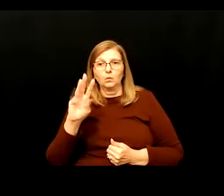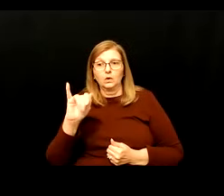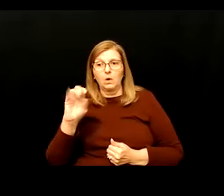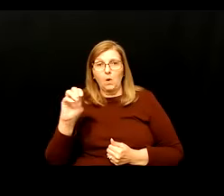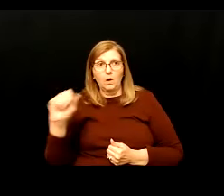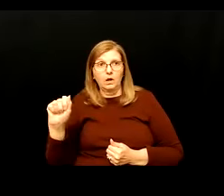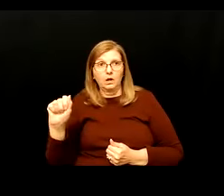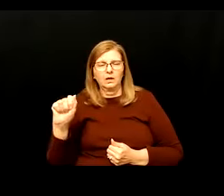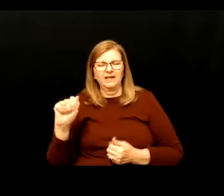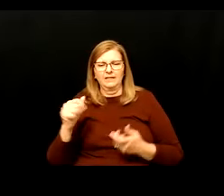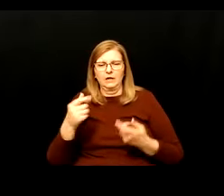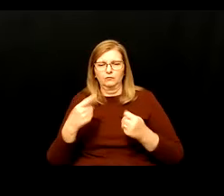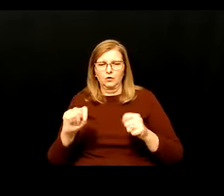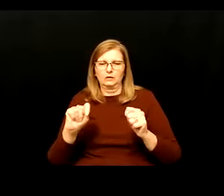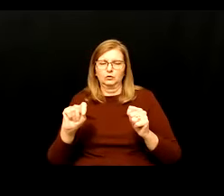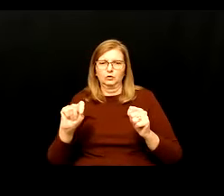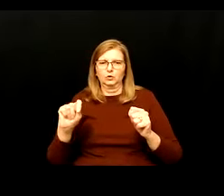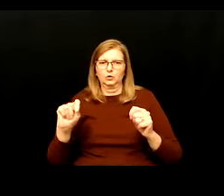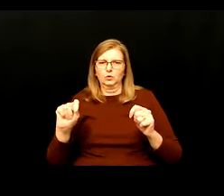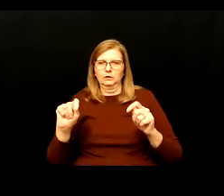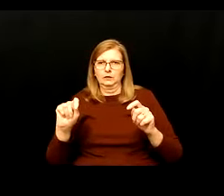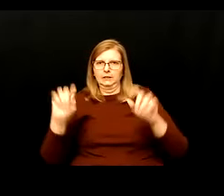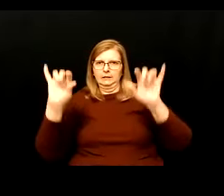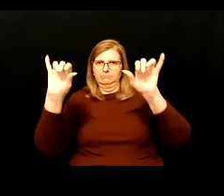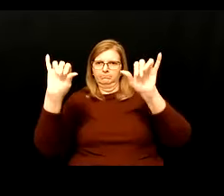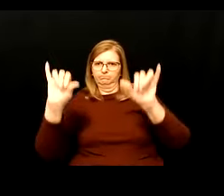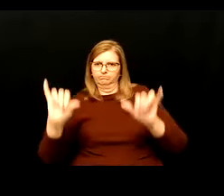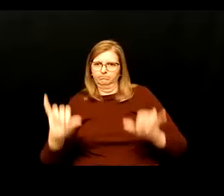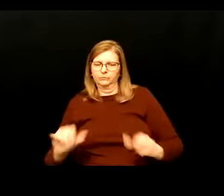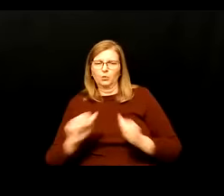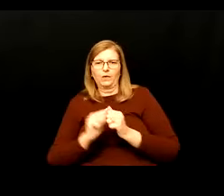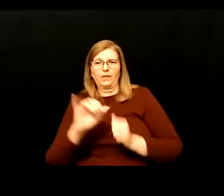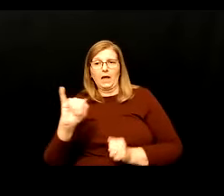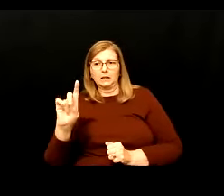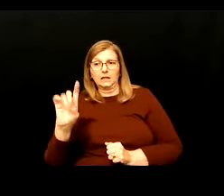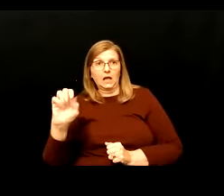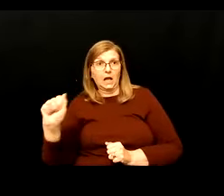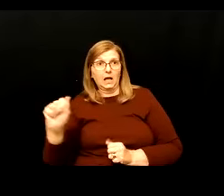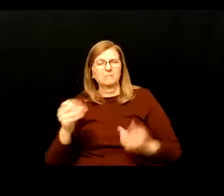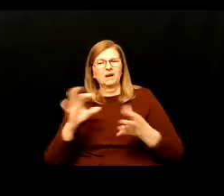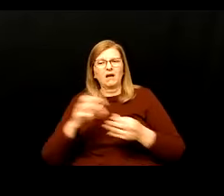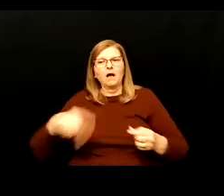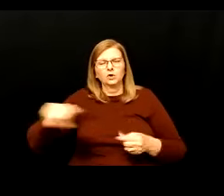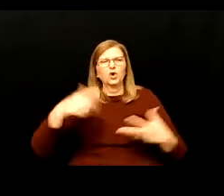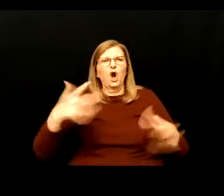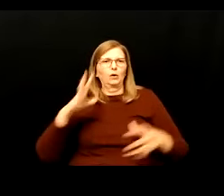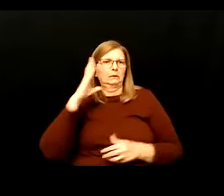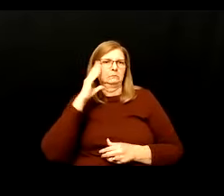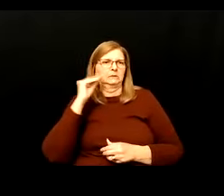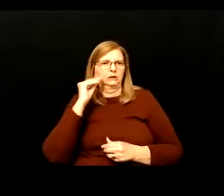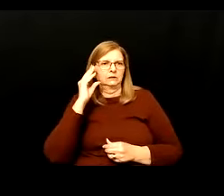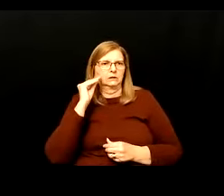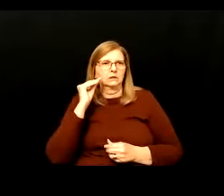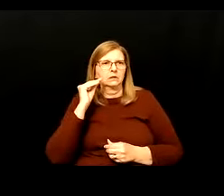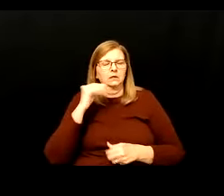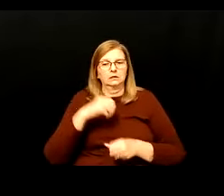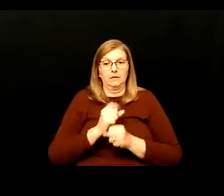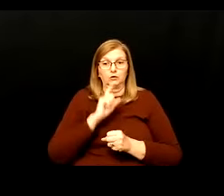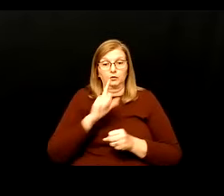the WIOA, they tried to align with our IDEA stuff that a lot of us are already aware